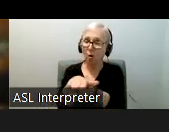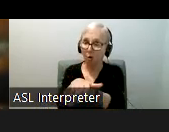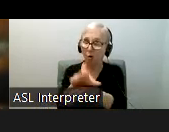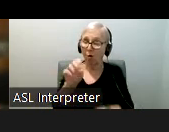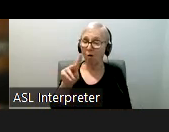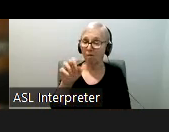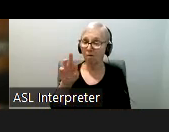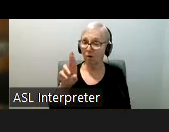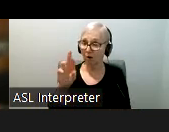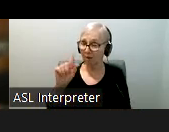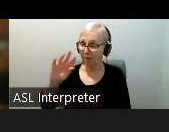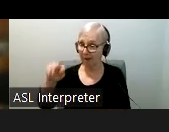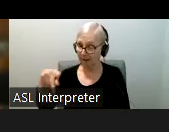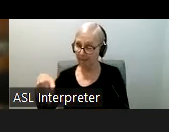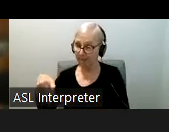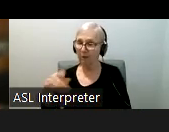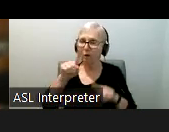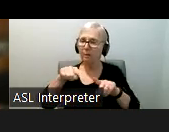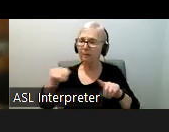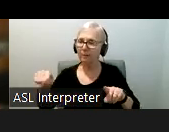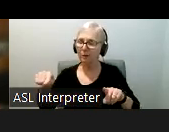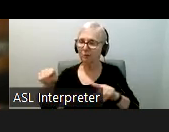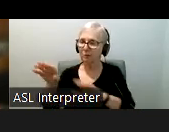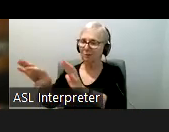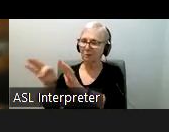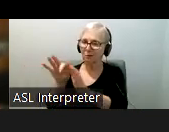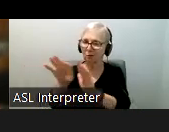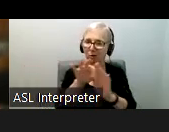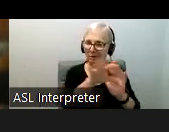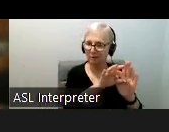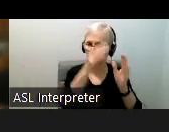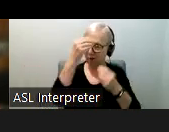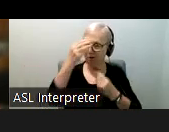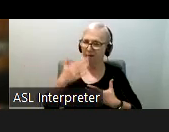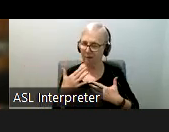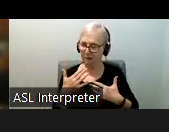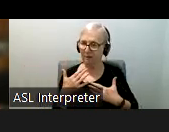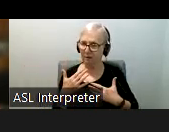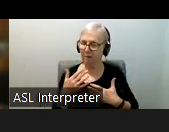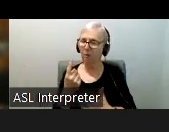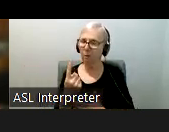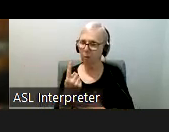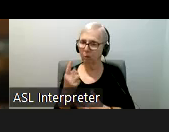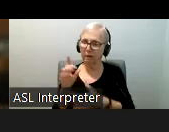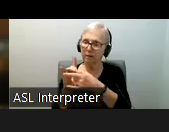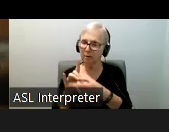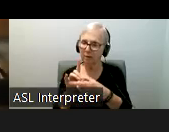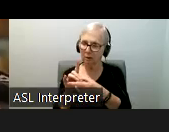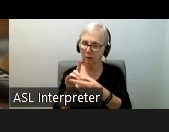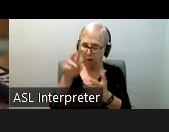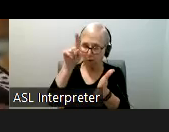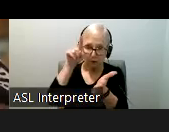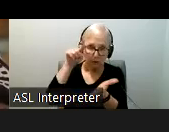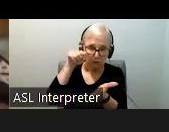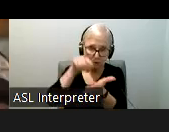multiple sources for the same information. There's a couple of things. So one would be in terms of looking into it, if